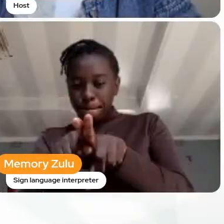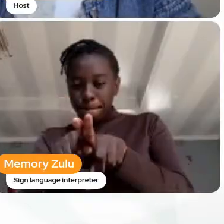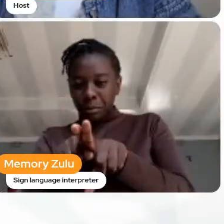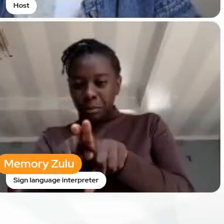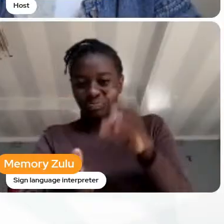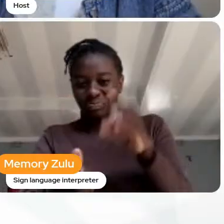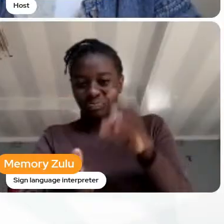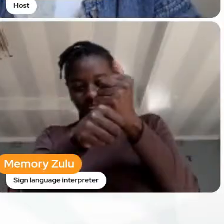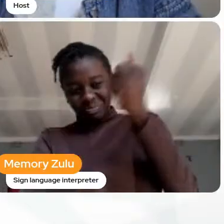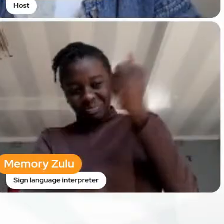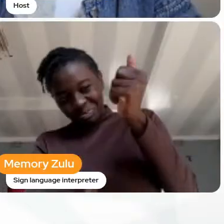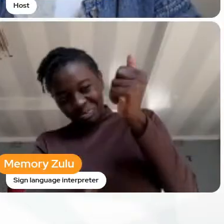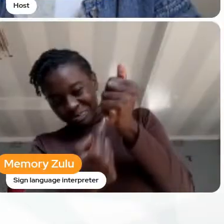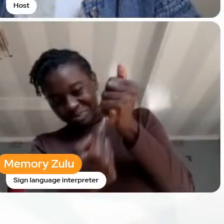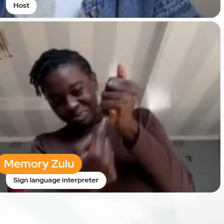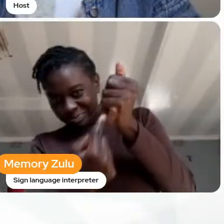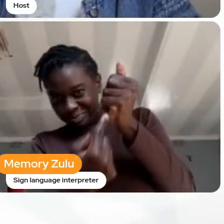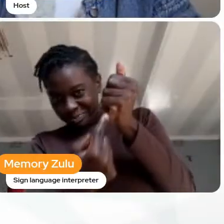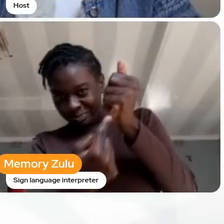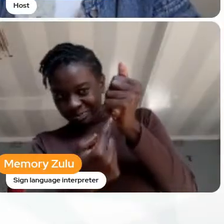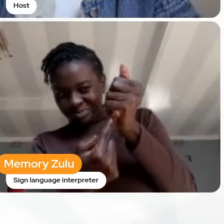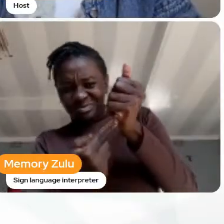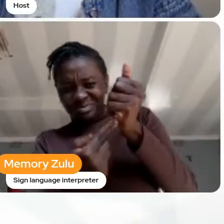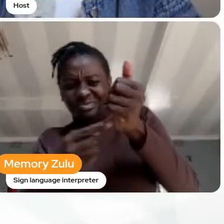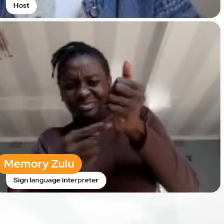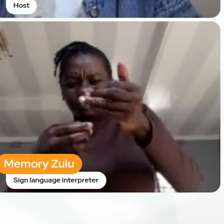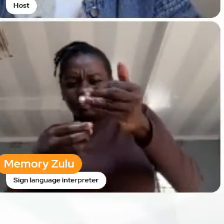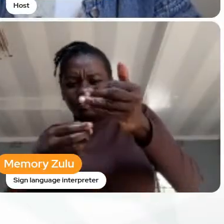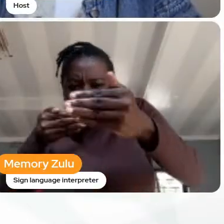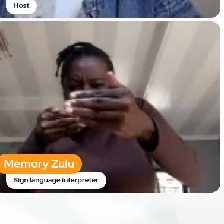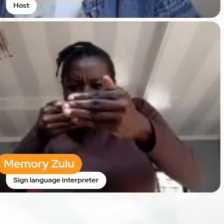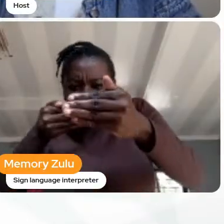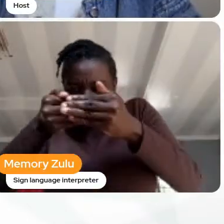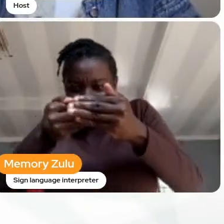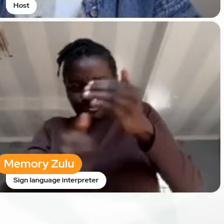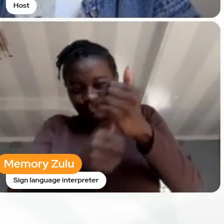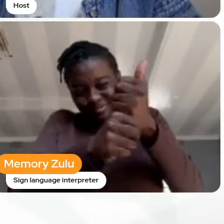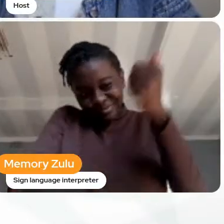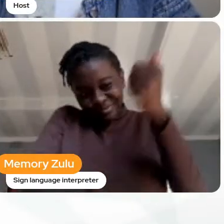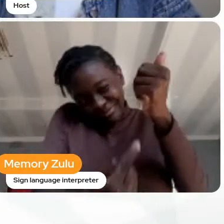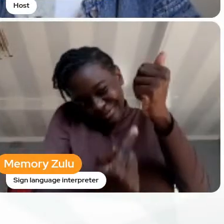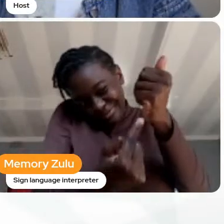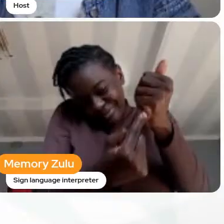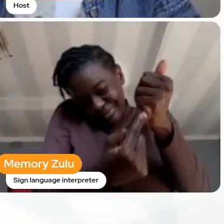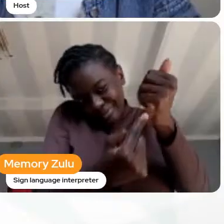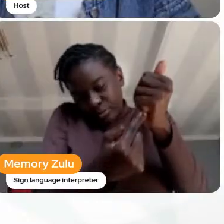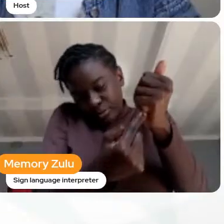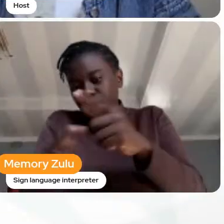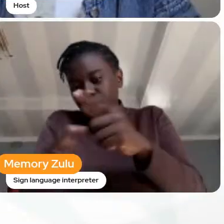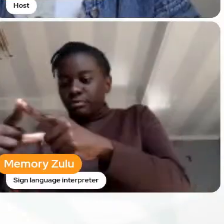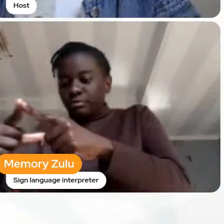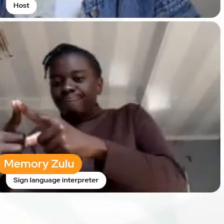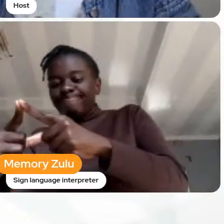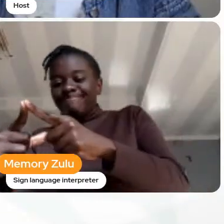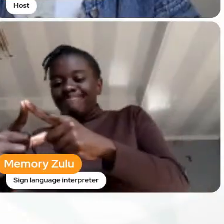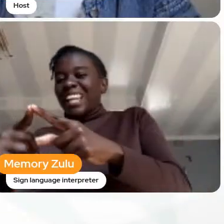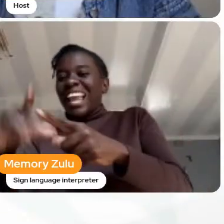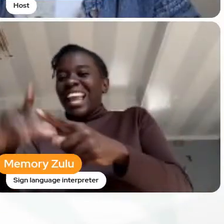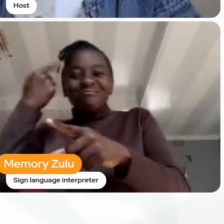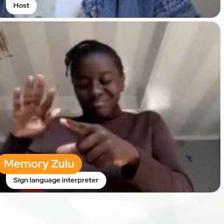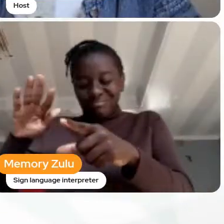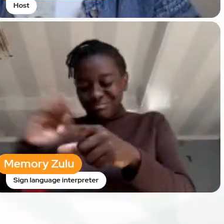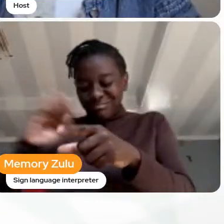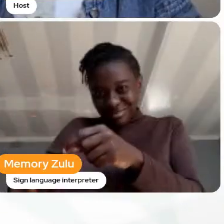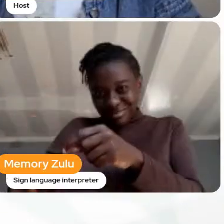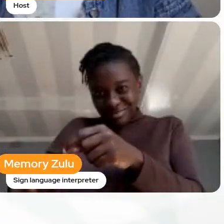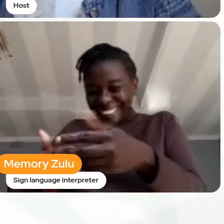fecal matter, you get an infection. And remember, to say, the urethra for a female is quite shorter compared to